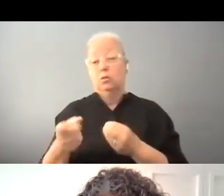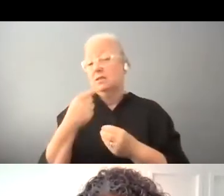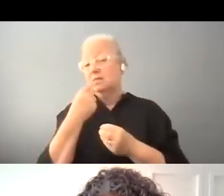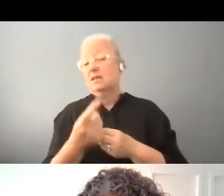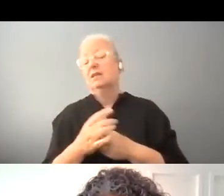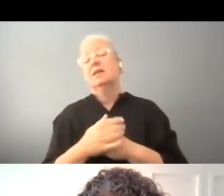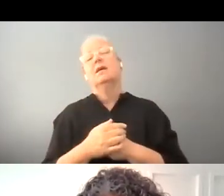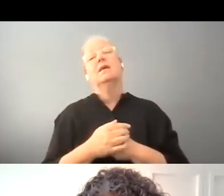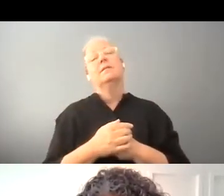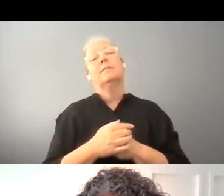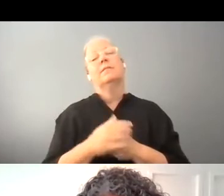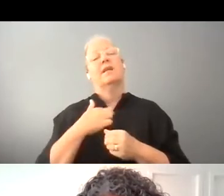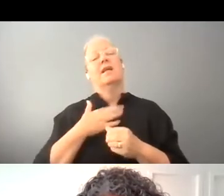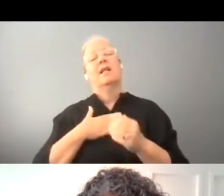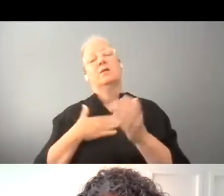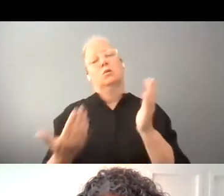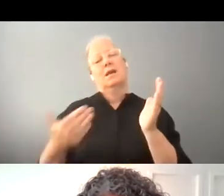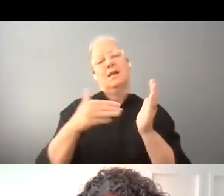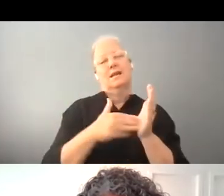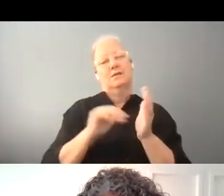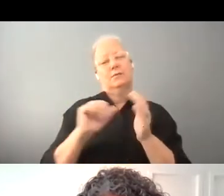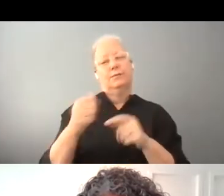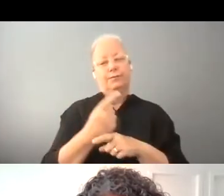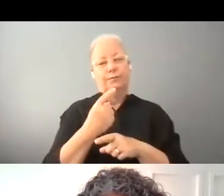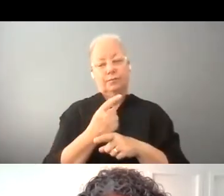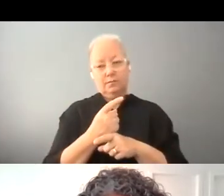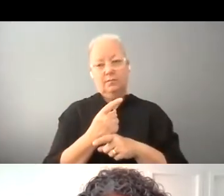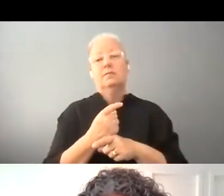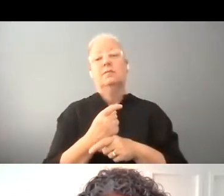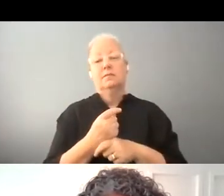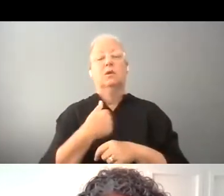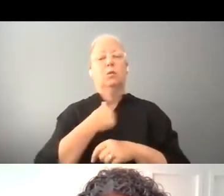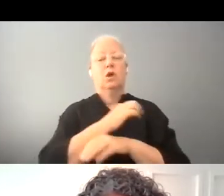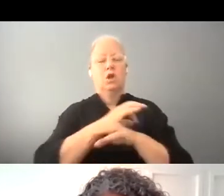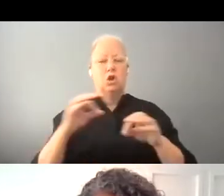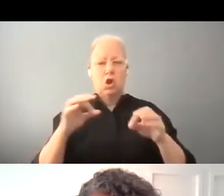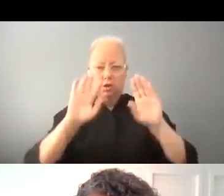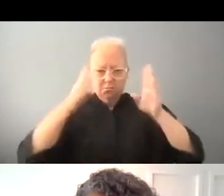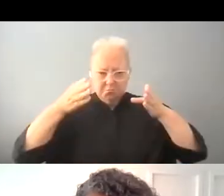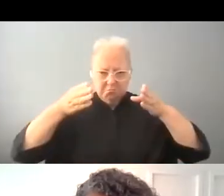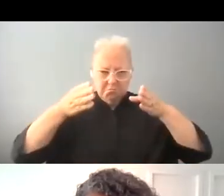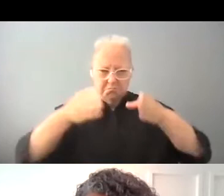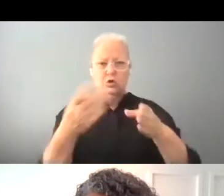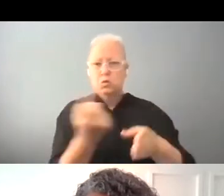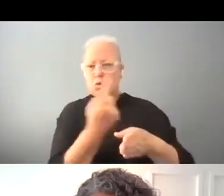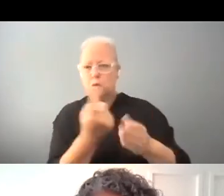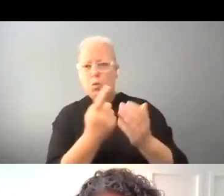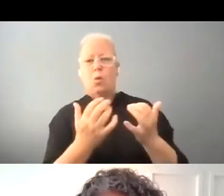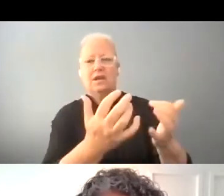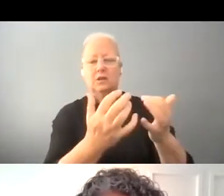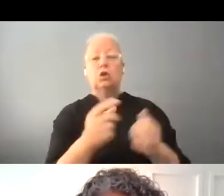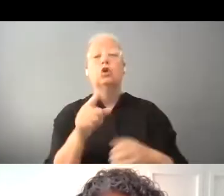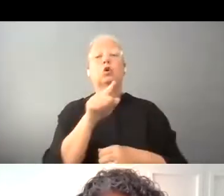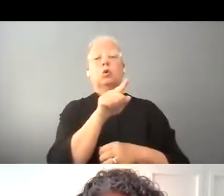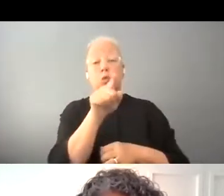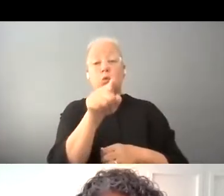when it comes to audience, as much as we're not zeroing in on any specific target with this, you should know who your